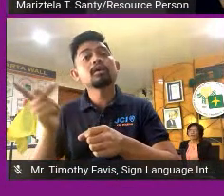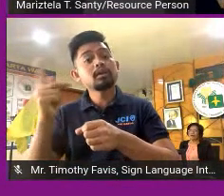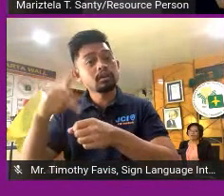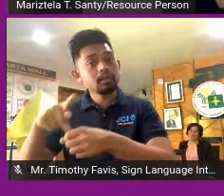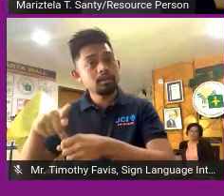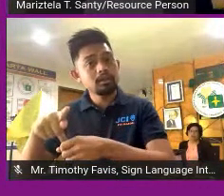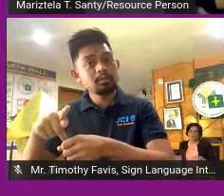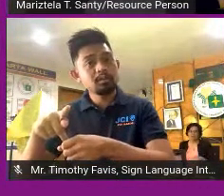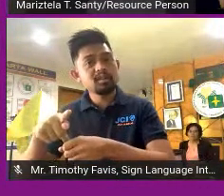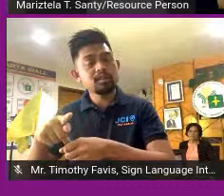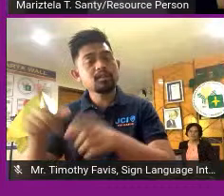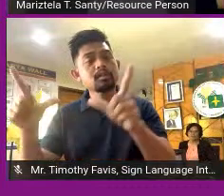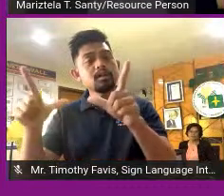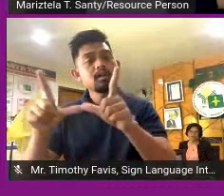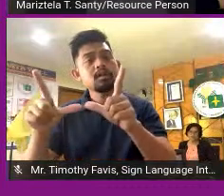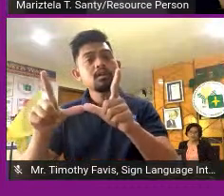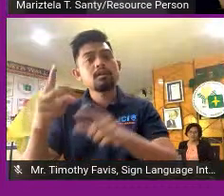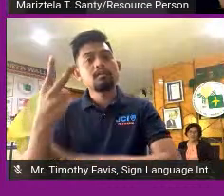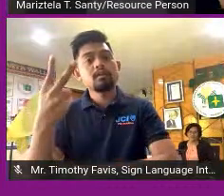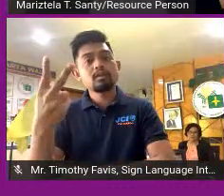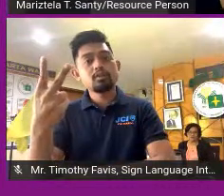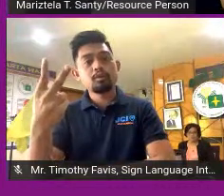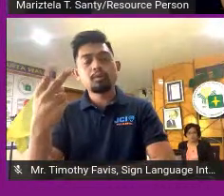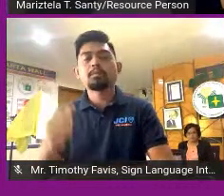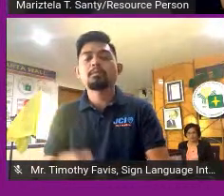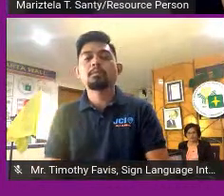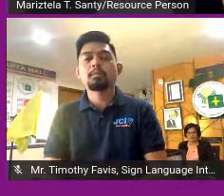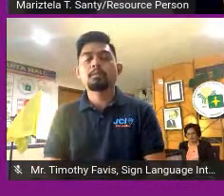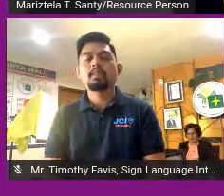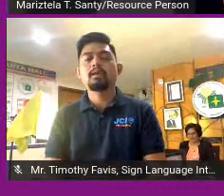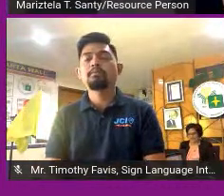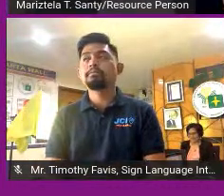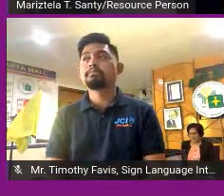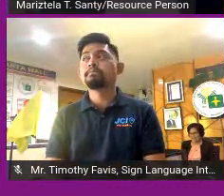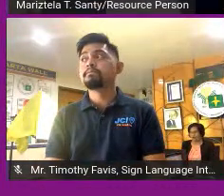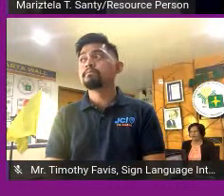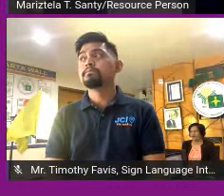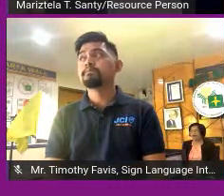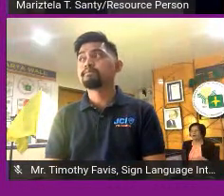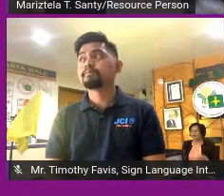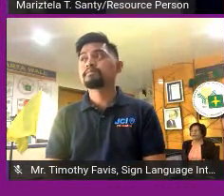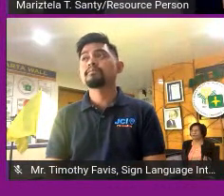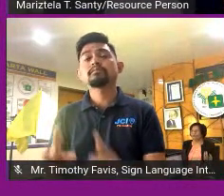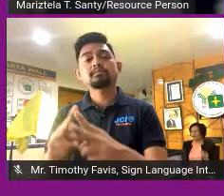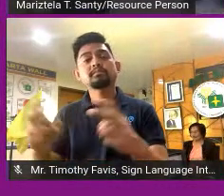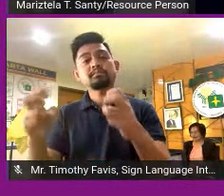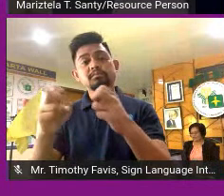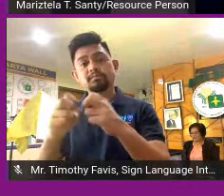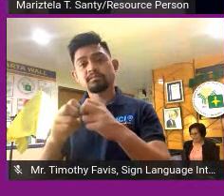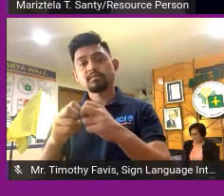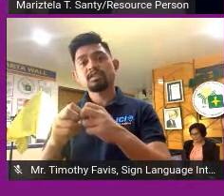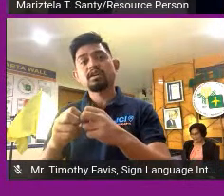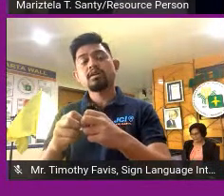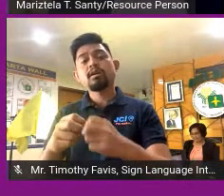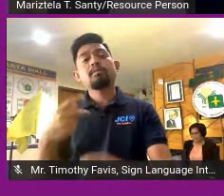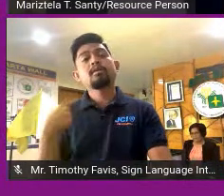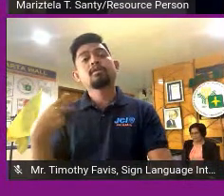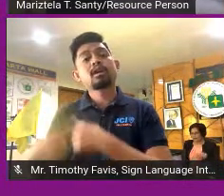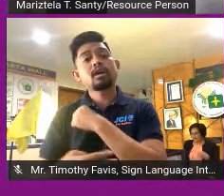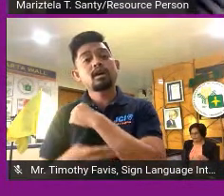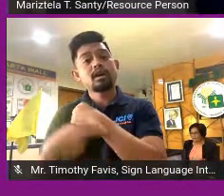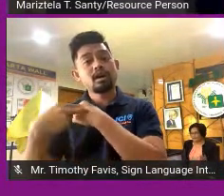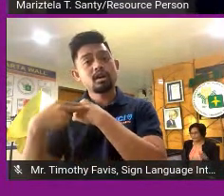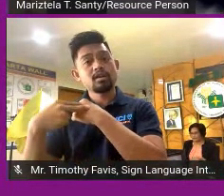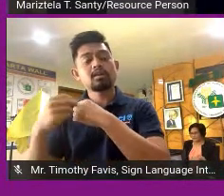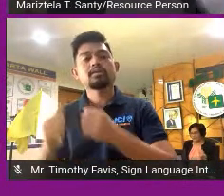we get an average out of 15, we get an average of 6 or 8, though there are those who have higher ratings.